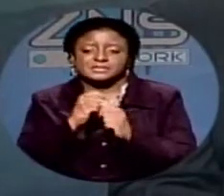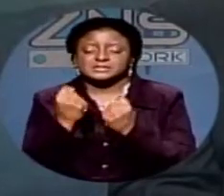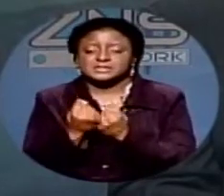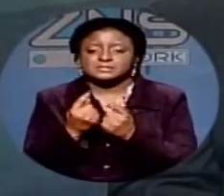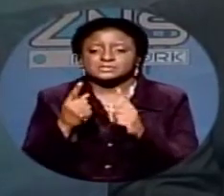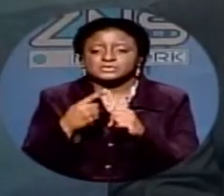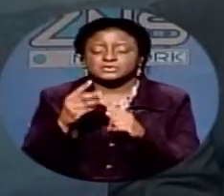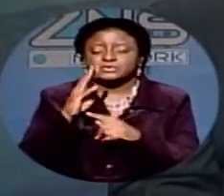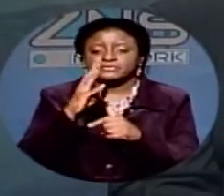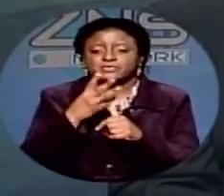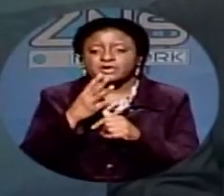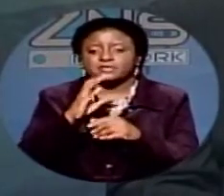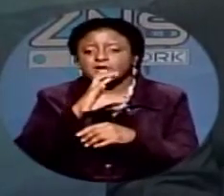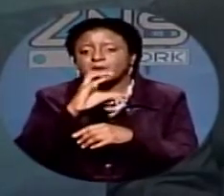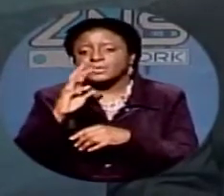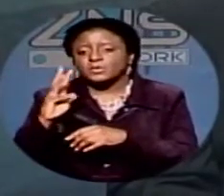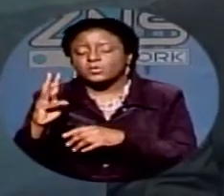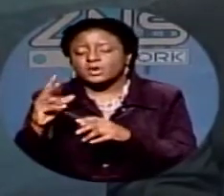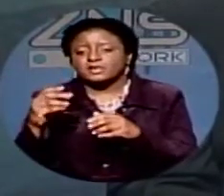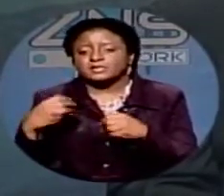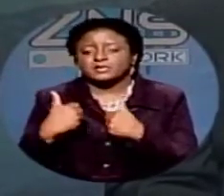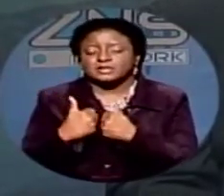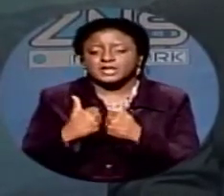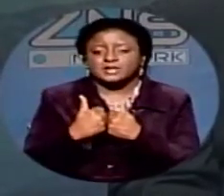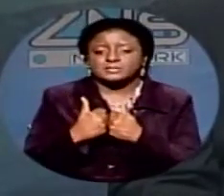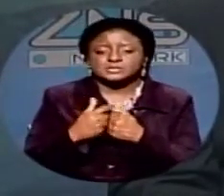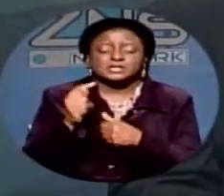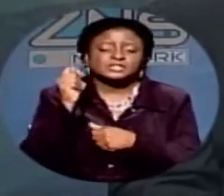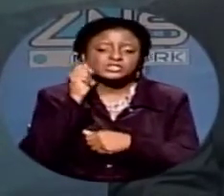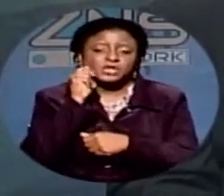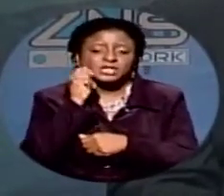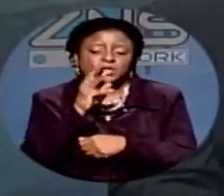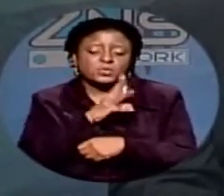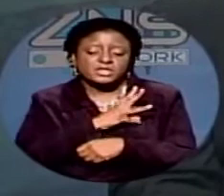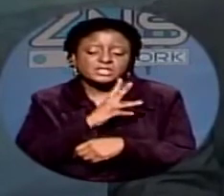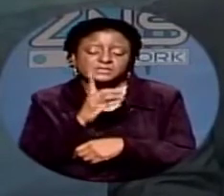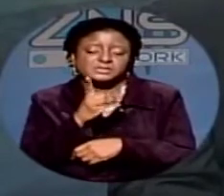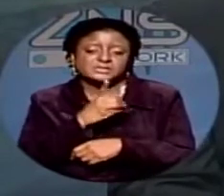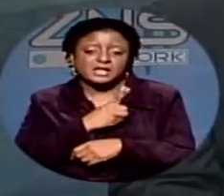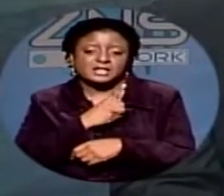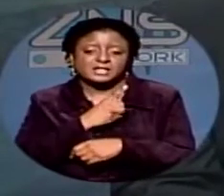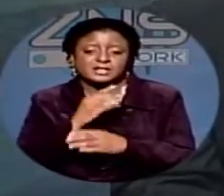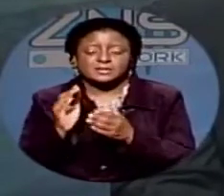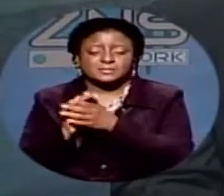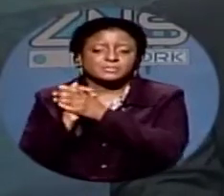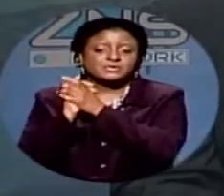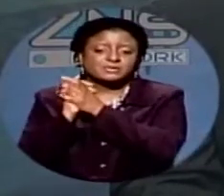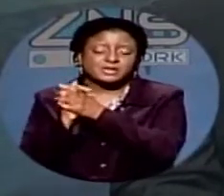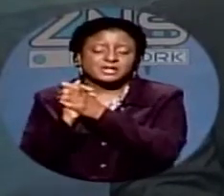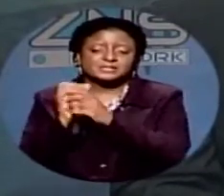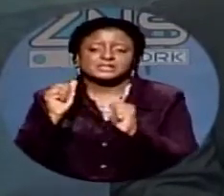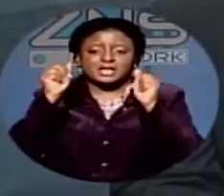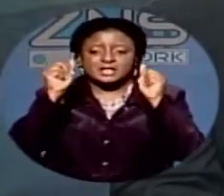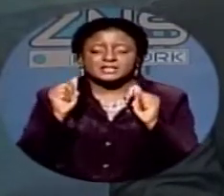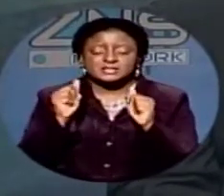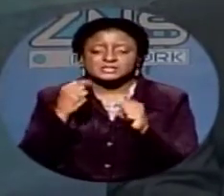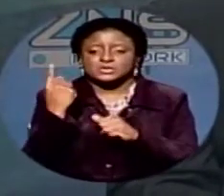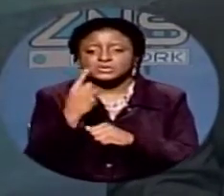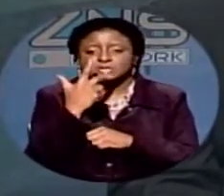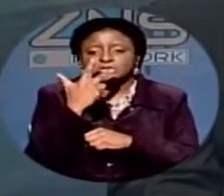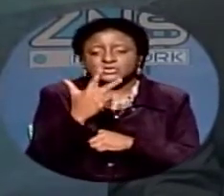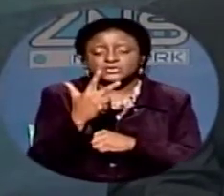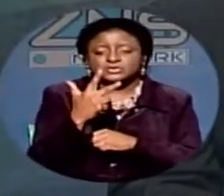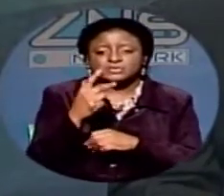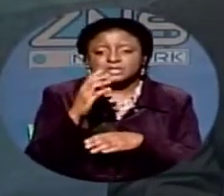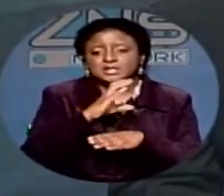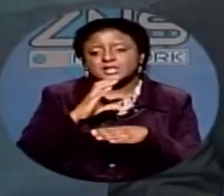and Olympic 400-meter champion Tony Williams-Darling, who served as coach, praised the athletes as only 3 Caribbean countries reached